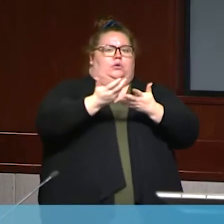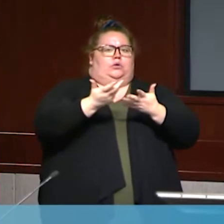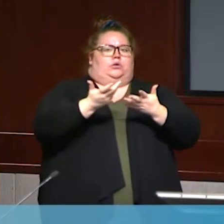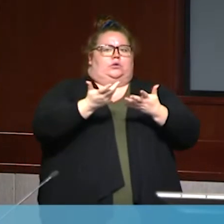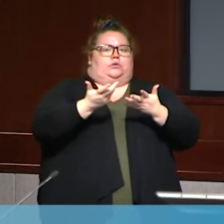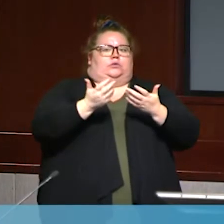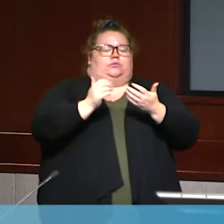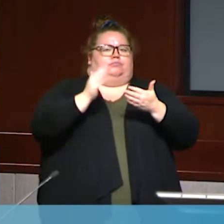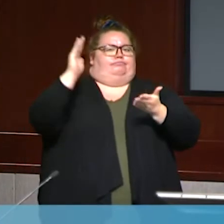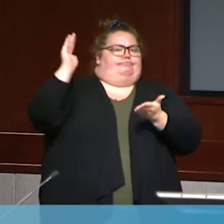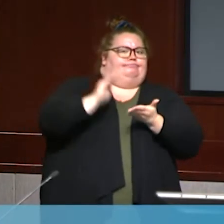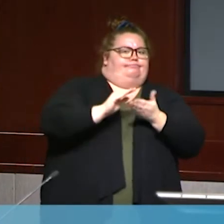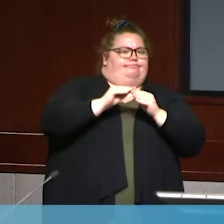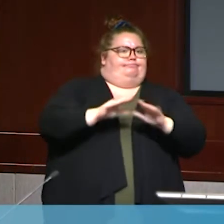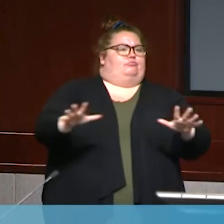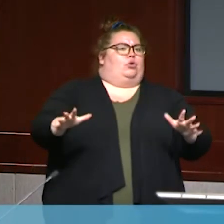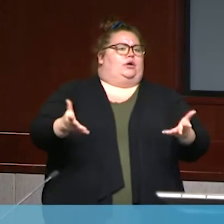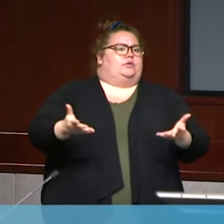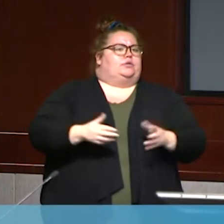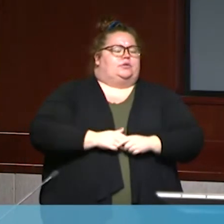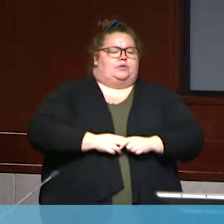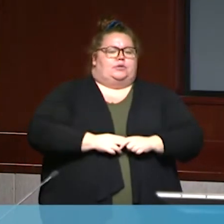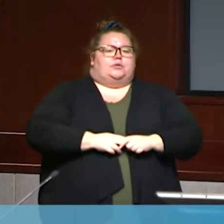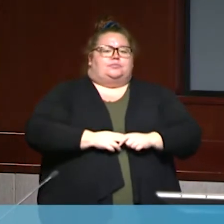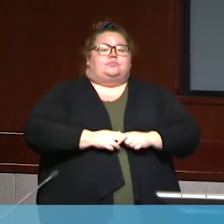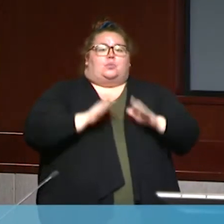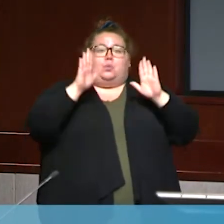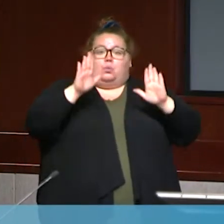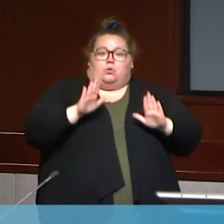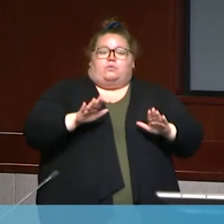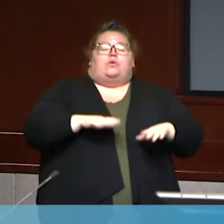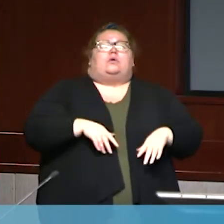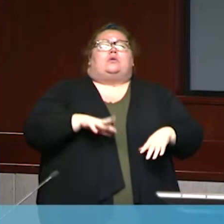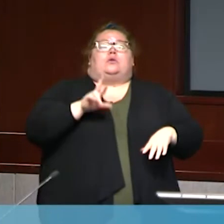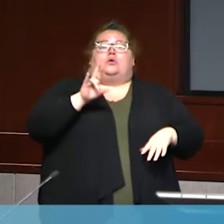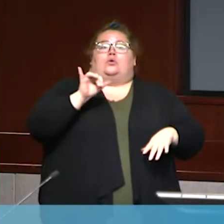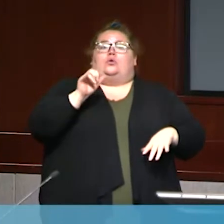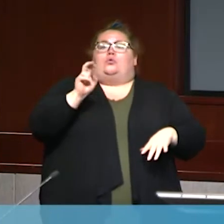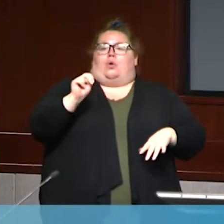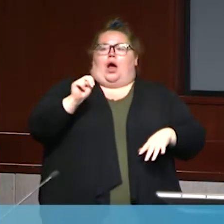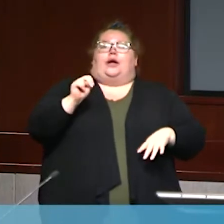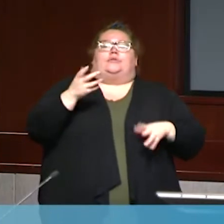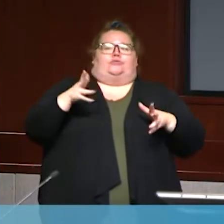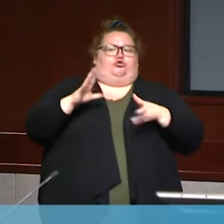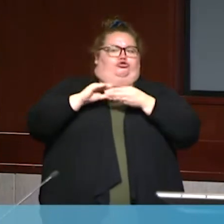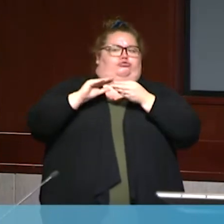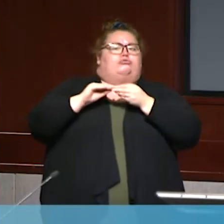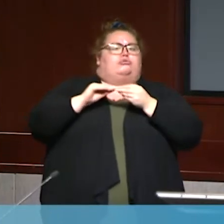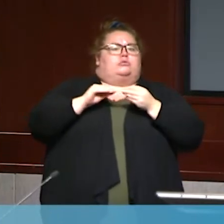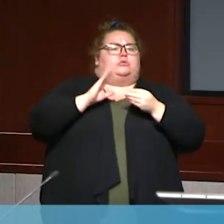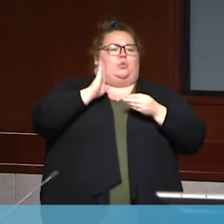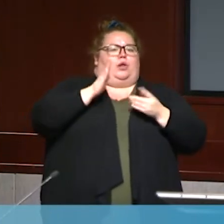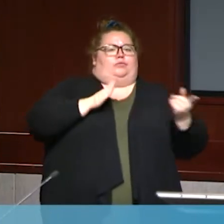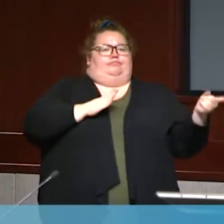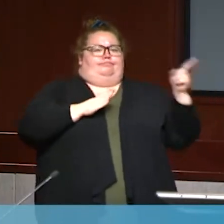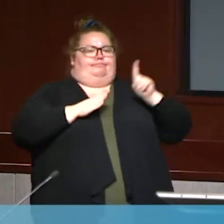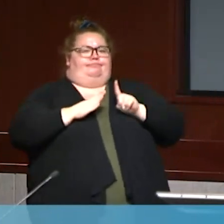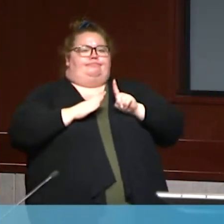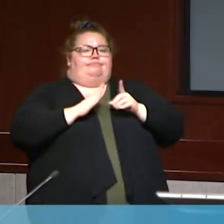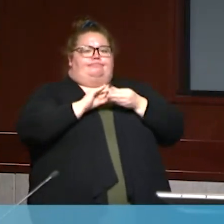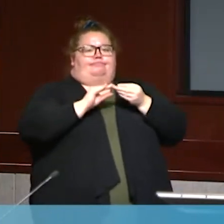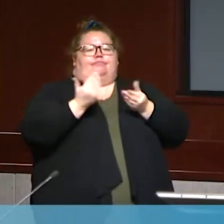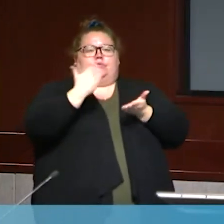in our county. Right, Stacey, I think Ryan addressed that earlier. I'm going to have him come back and kind of restate what he said